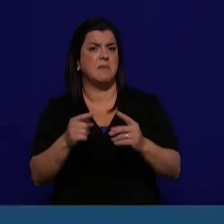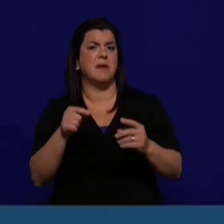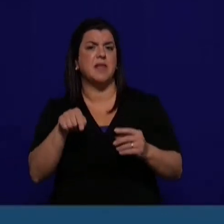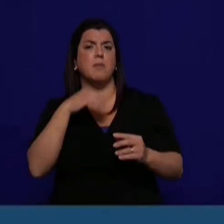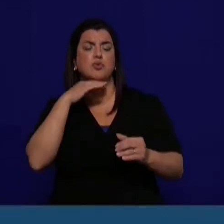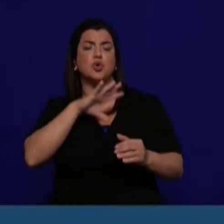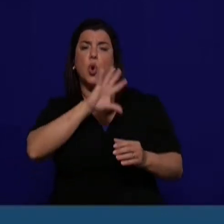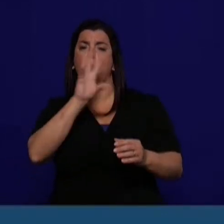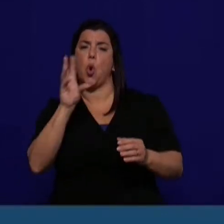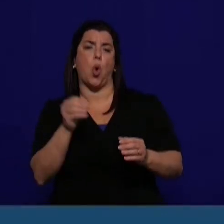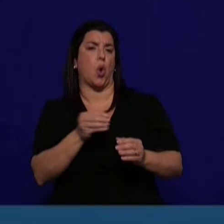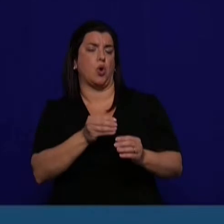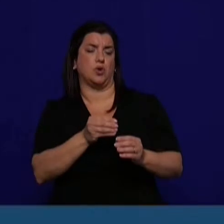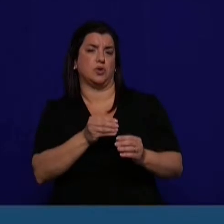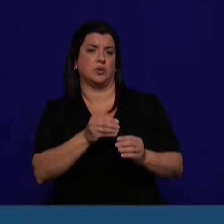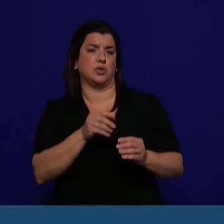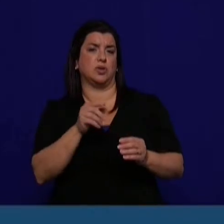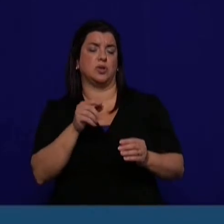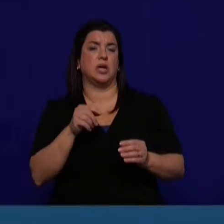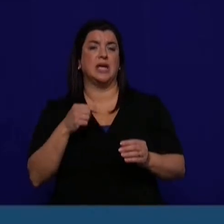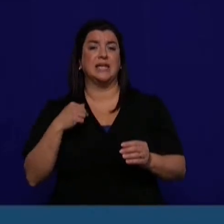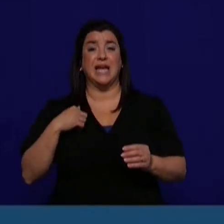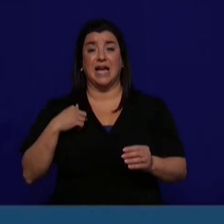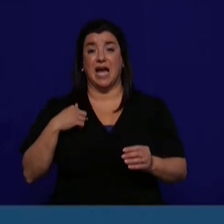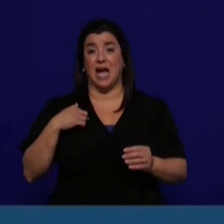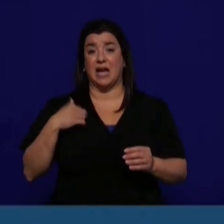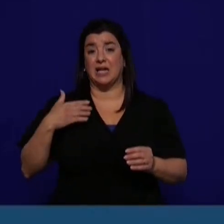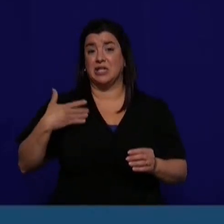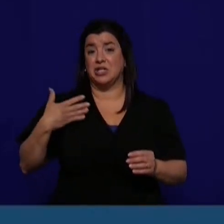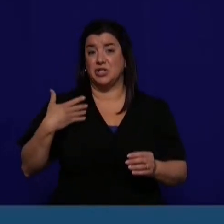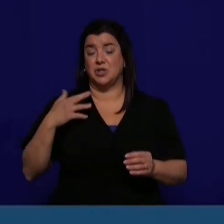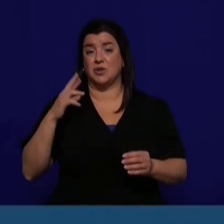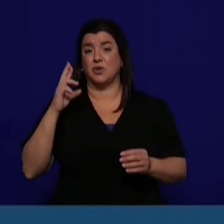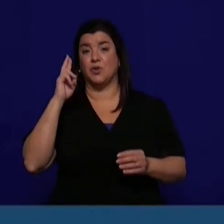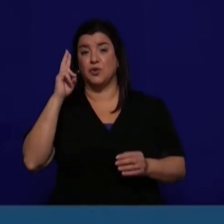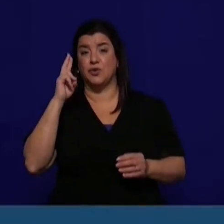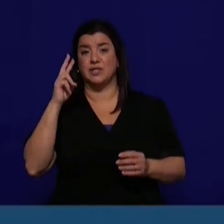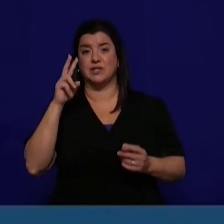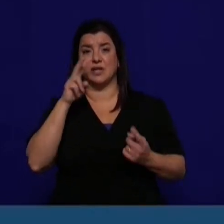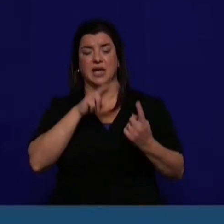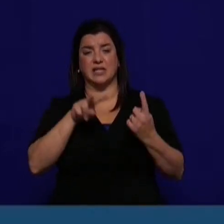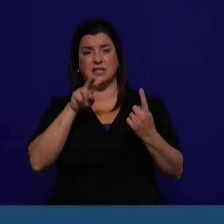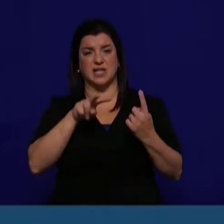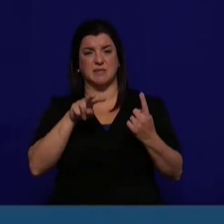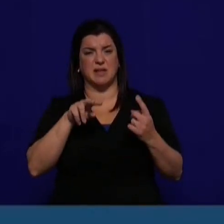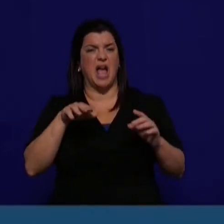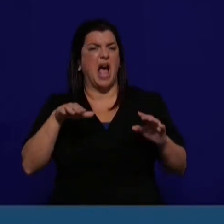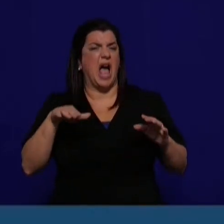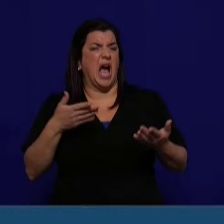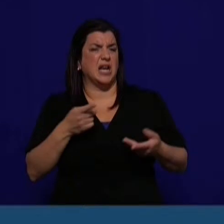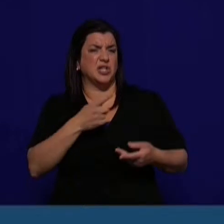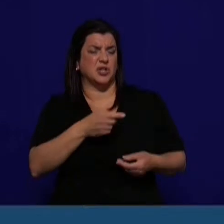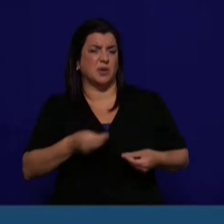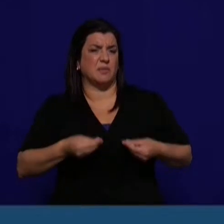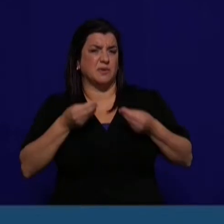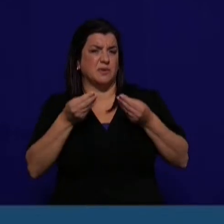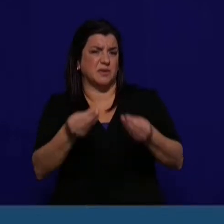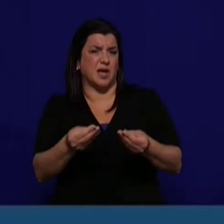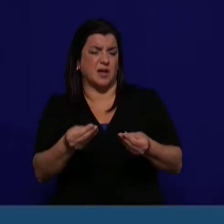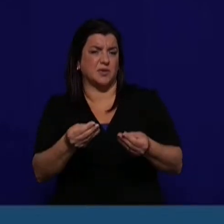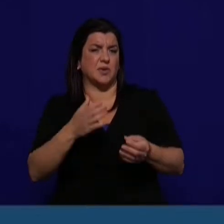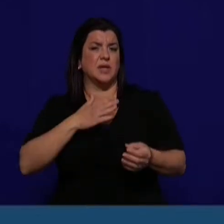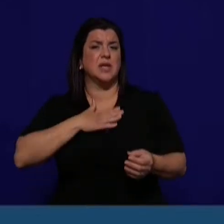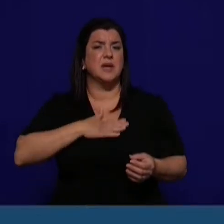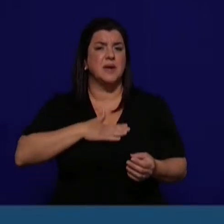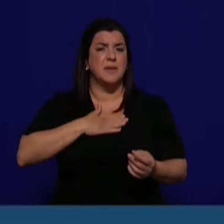tal-liġi. Jekk aħna tlabna ir-risk assessment għaliex ingħatajna l-impact assessment form, jiġifieri ma mxejtux mal-istruzzjonijiet